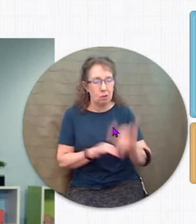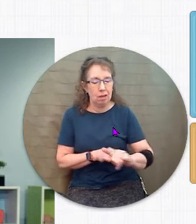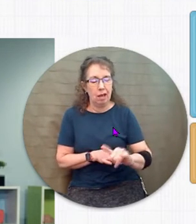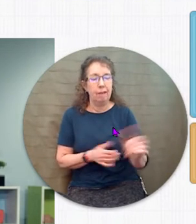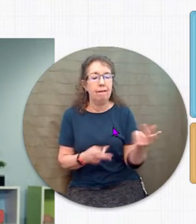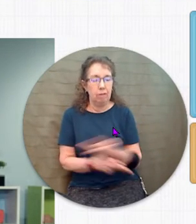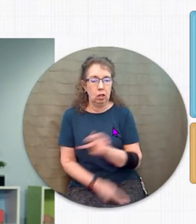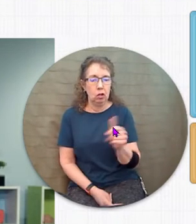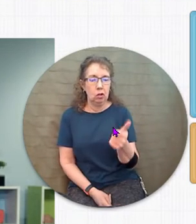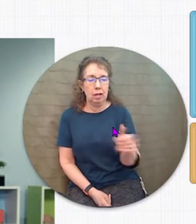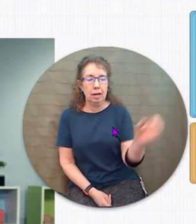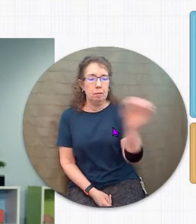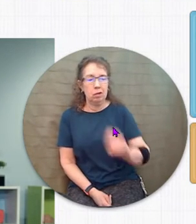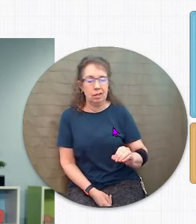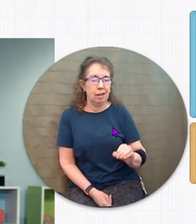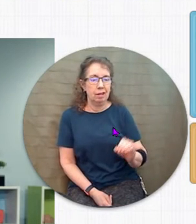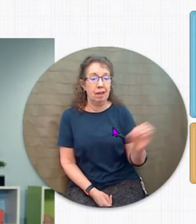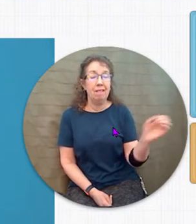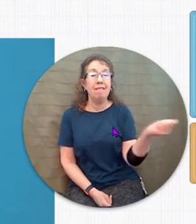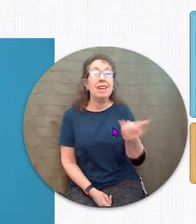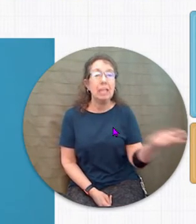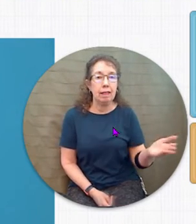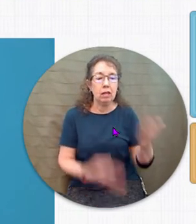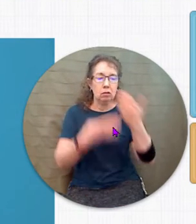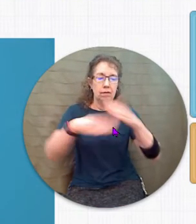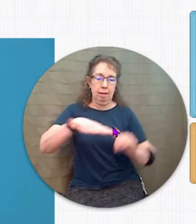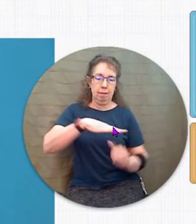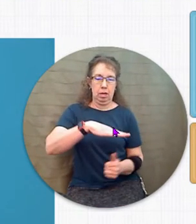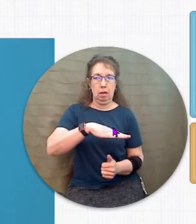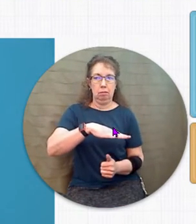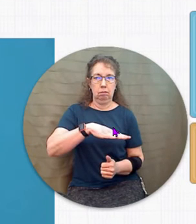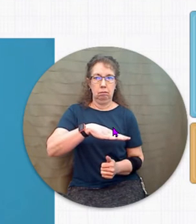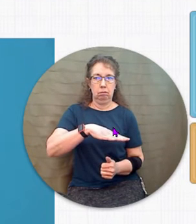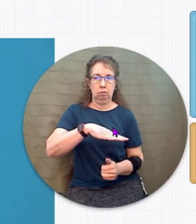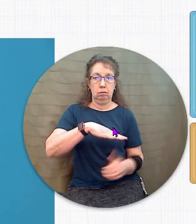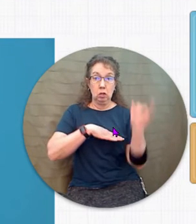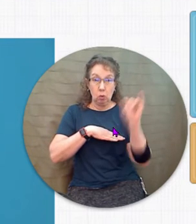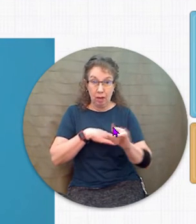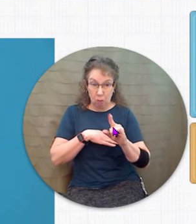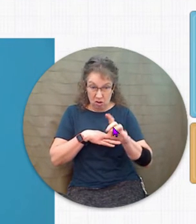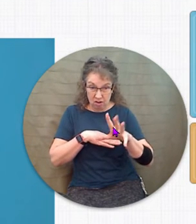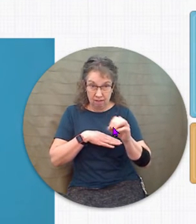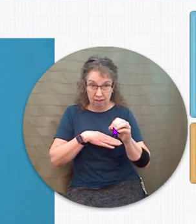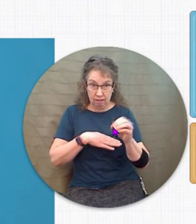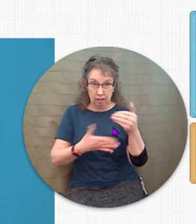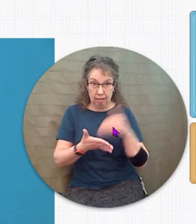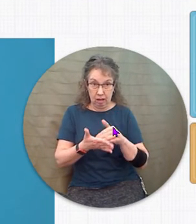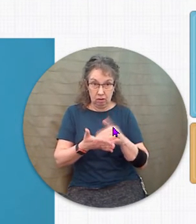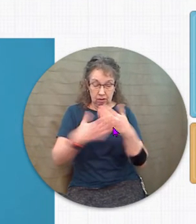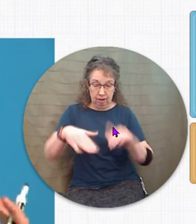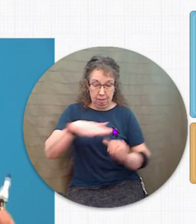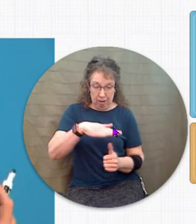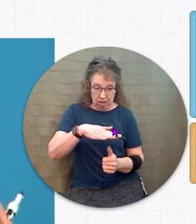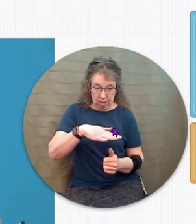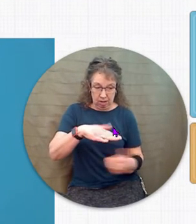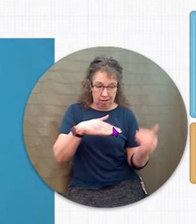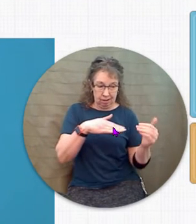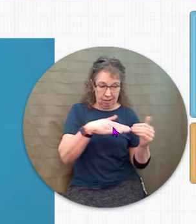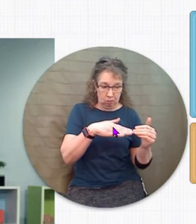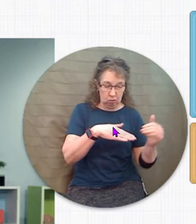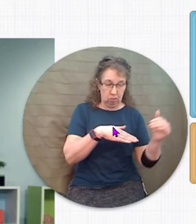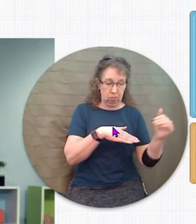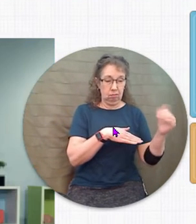10% of anything. You just divide by 10. So if I divide this by 10, 150,000 by 10 to get 10%, I'll get